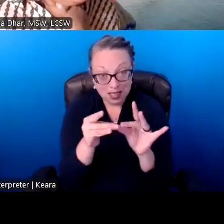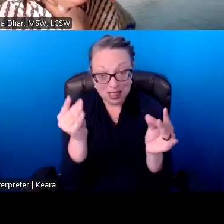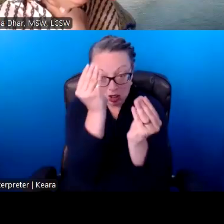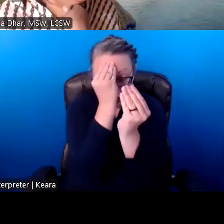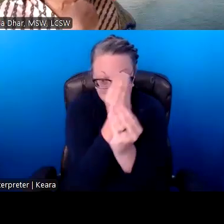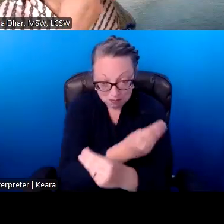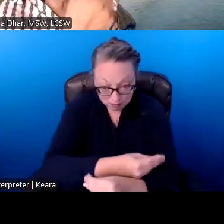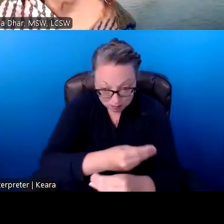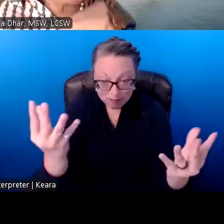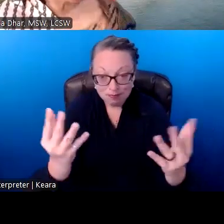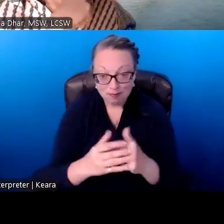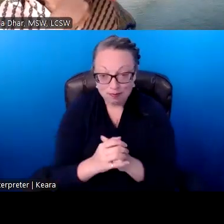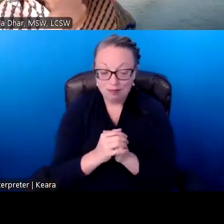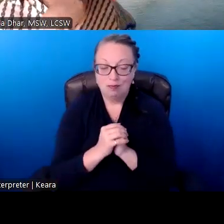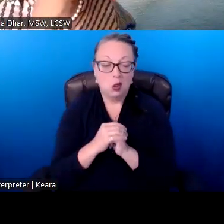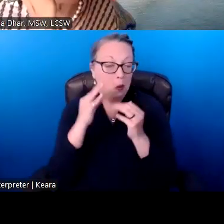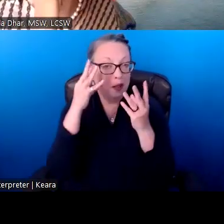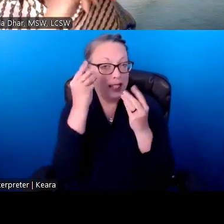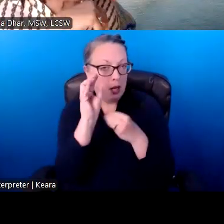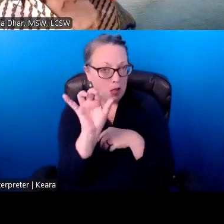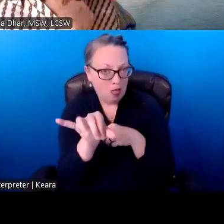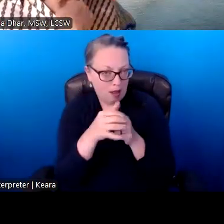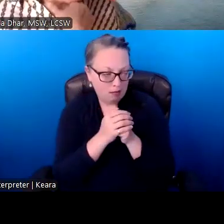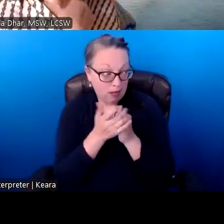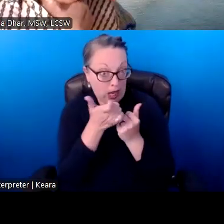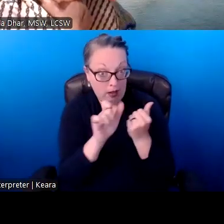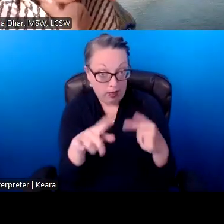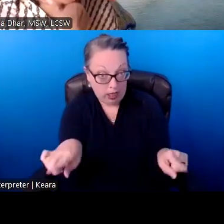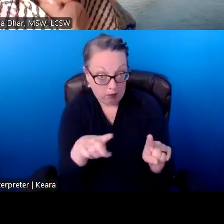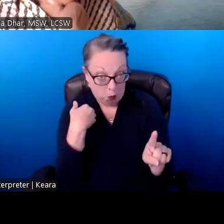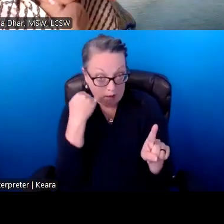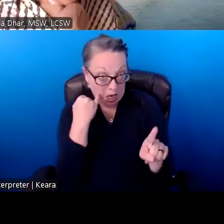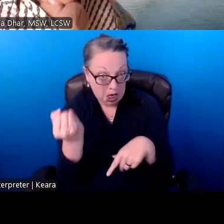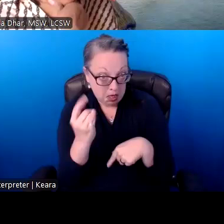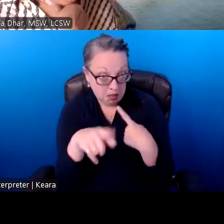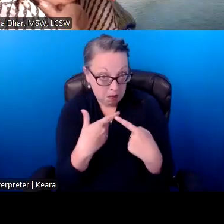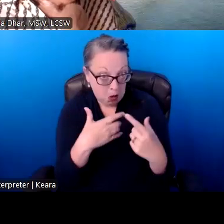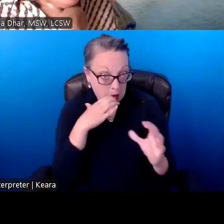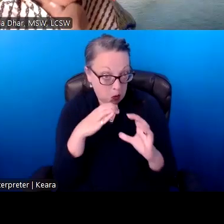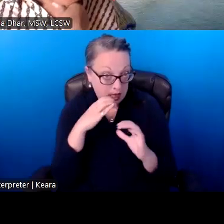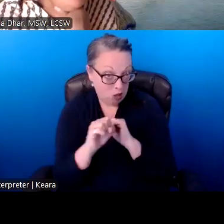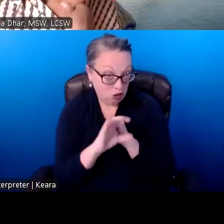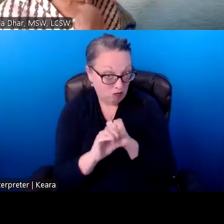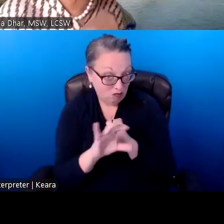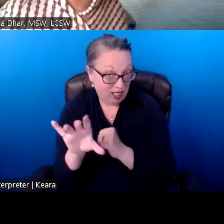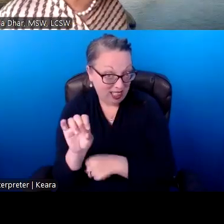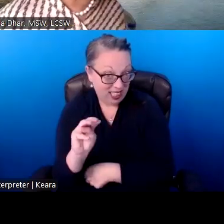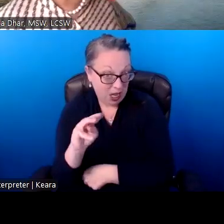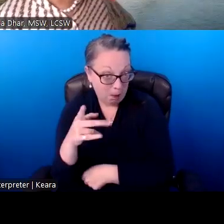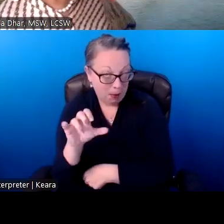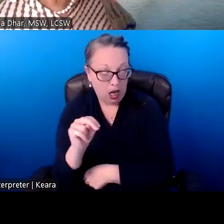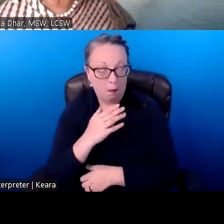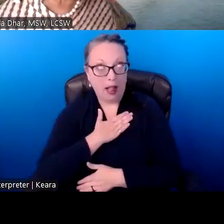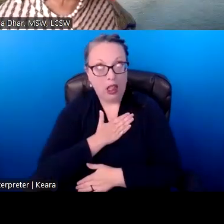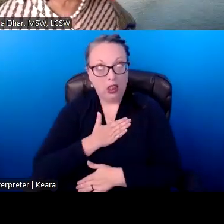campaign. So think about that. And if any of you have any ideas about communication campaigns, please send them my way.